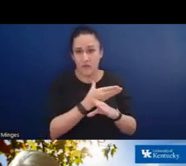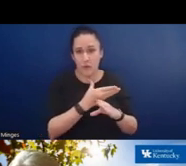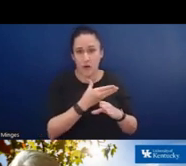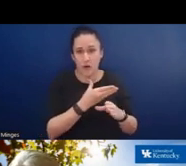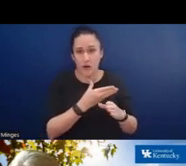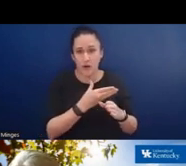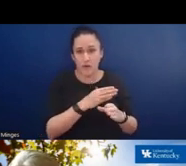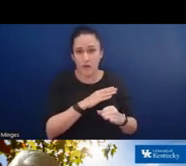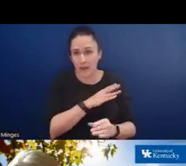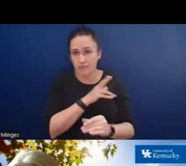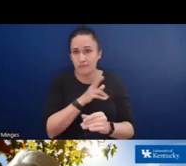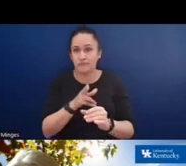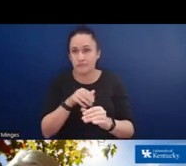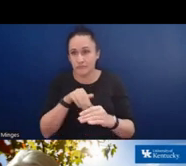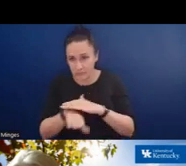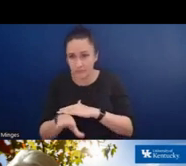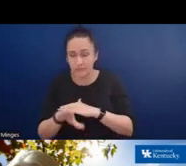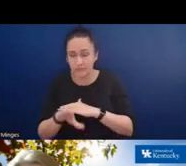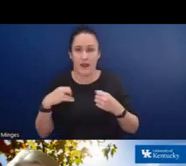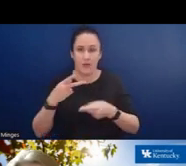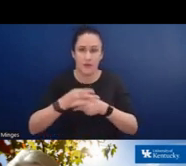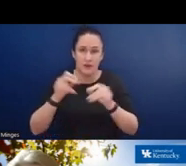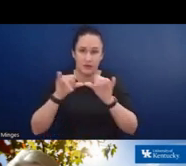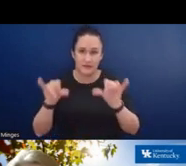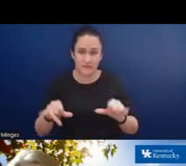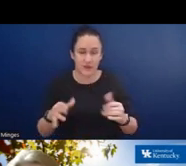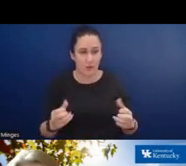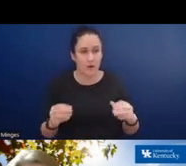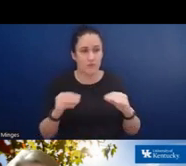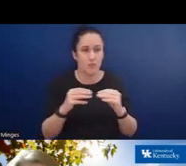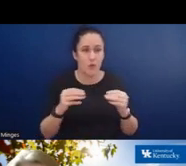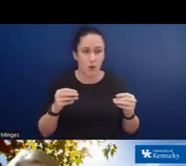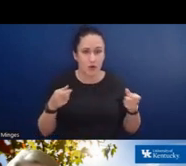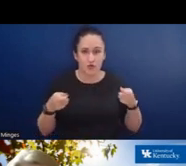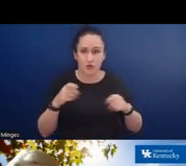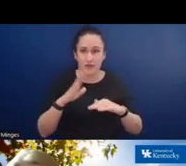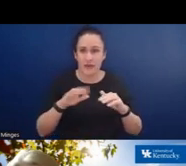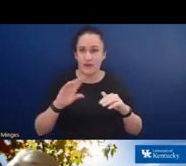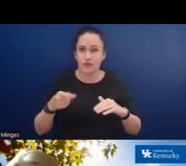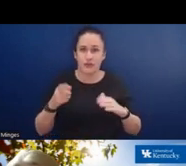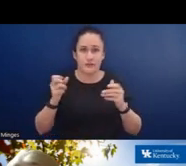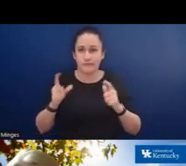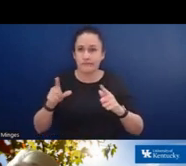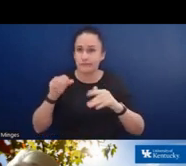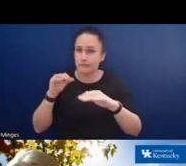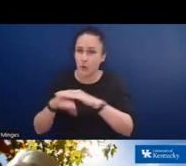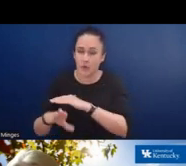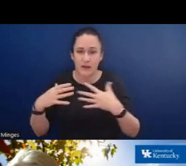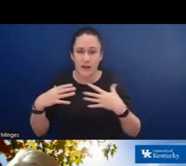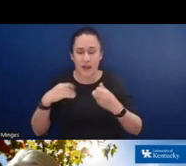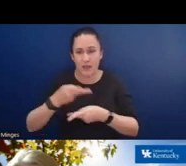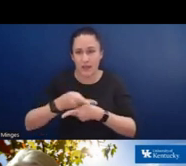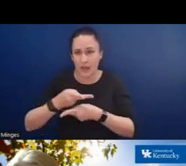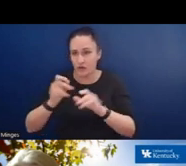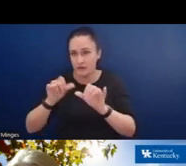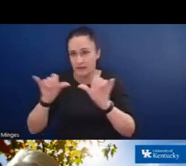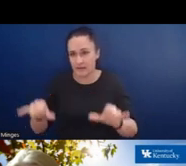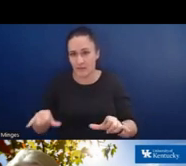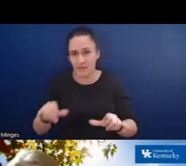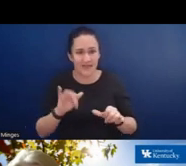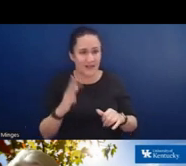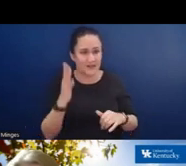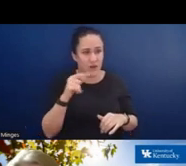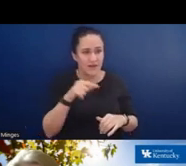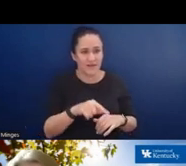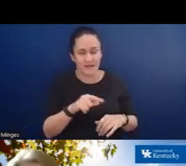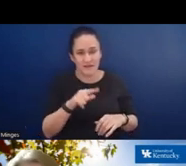healthcare system. And they wanted a little bit more control than just going into the healthcare system. And that is why, another reason why kind of this